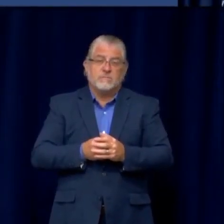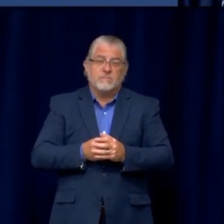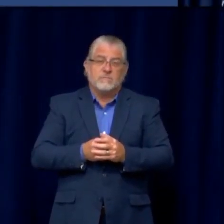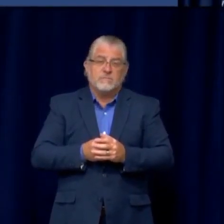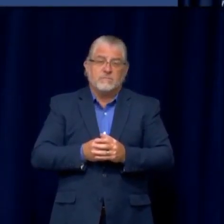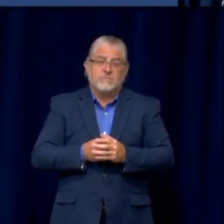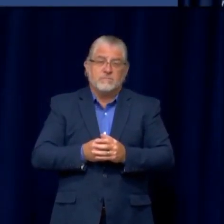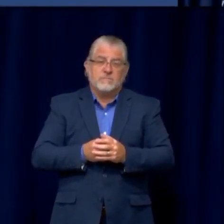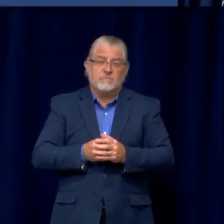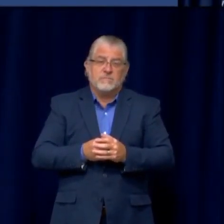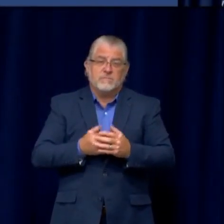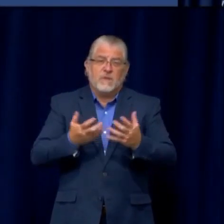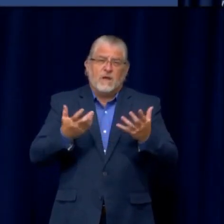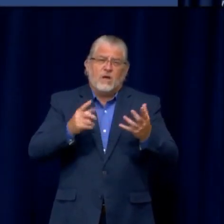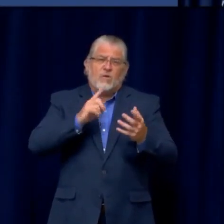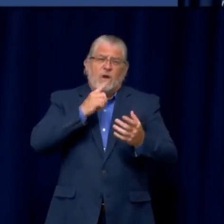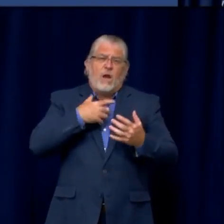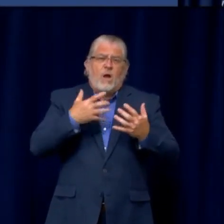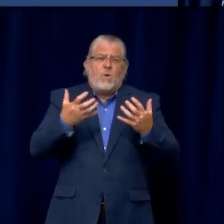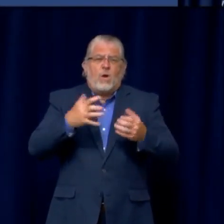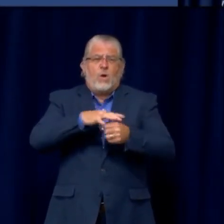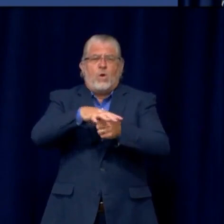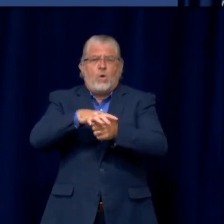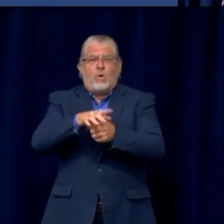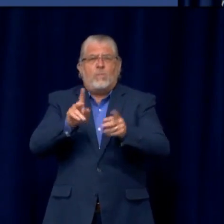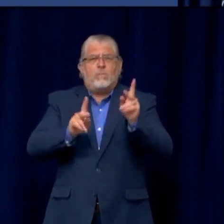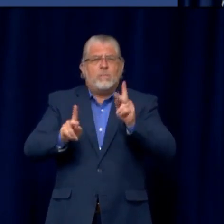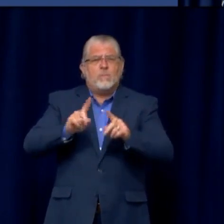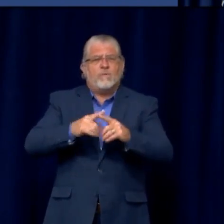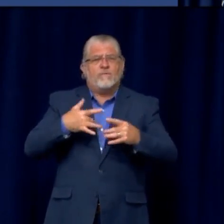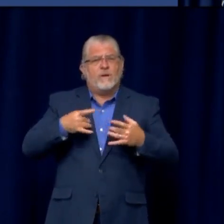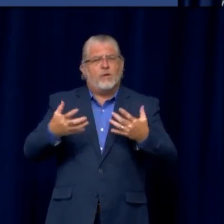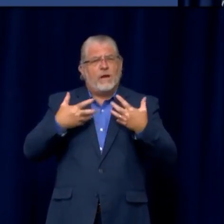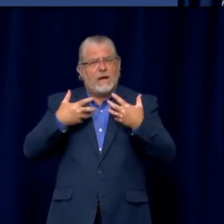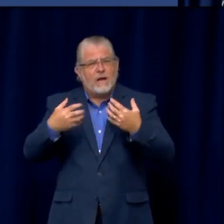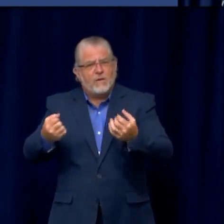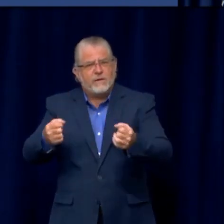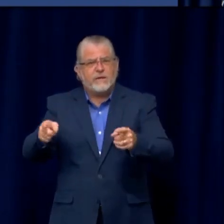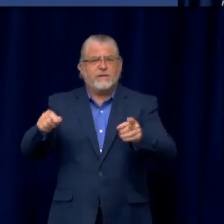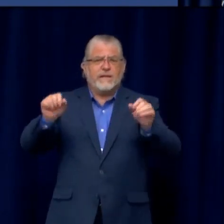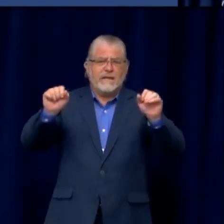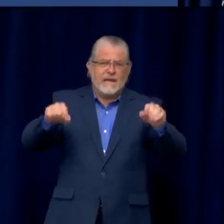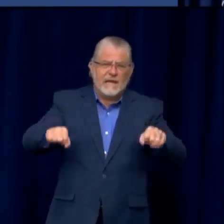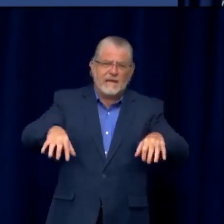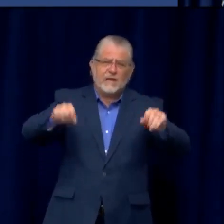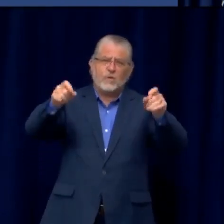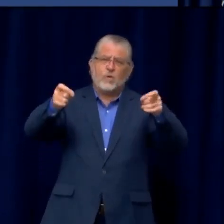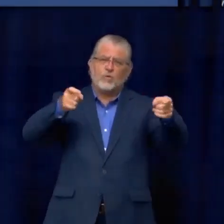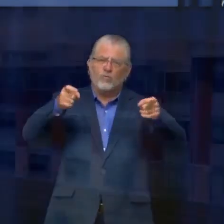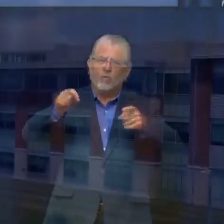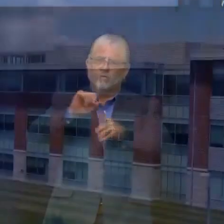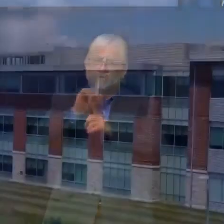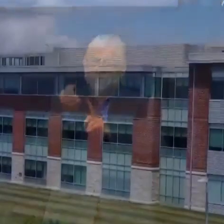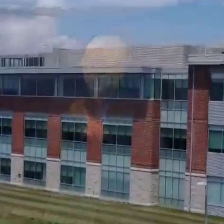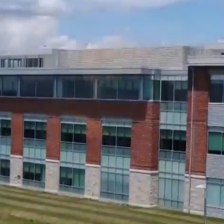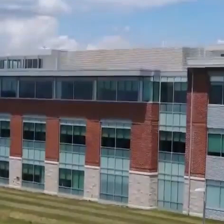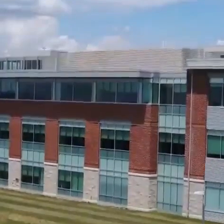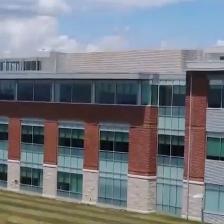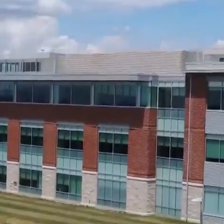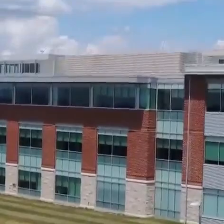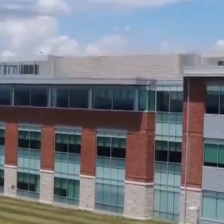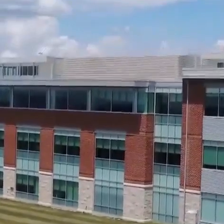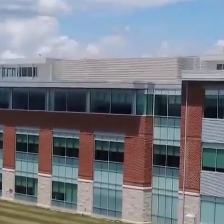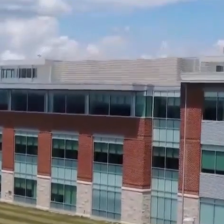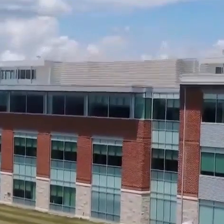they feel confident that they have the ability to take control of the things that they have to control in their area.